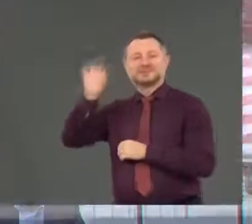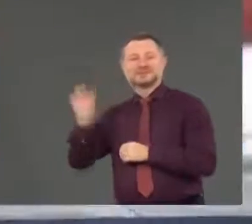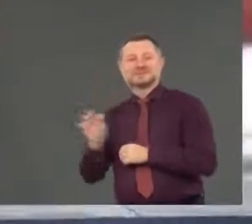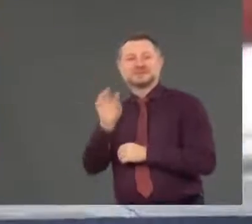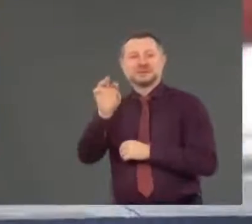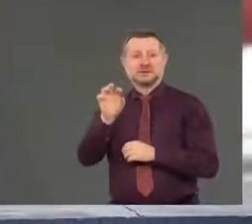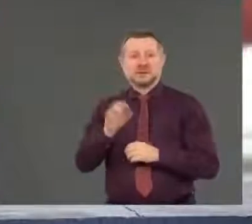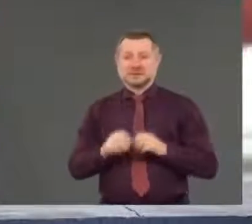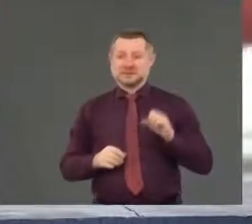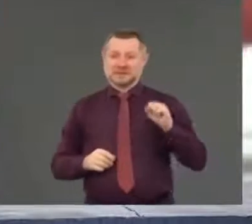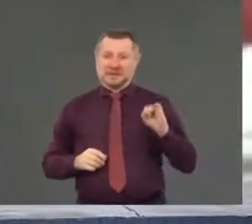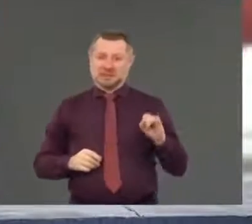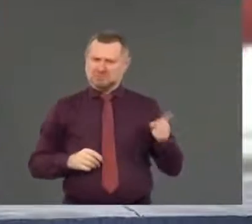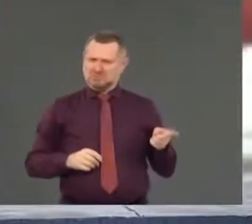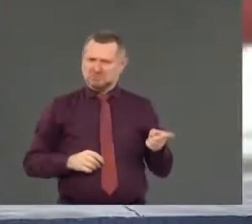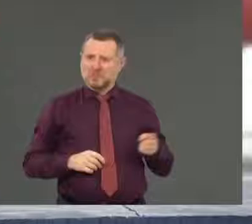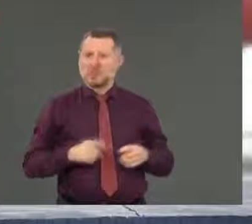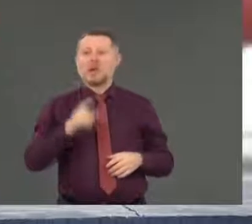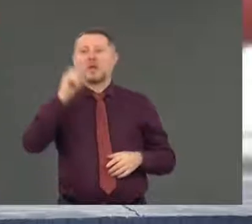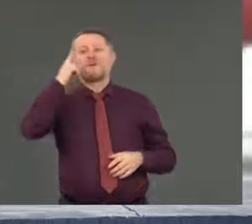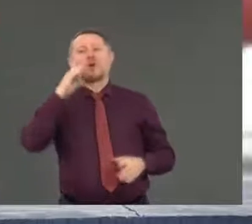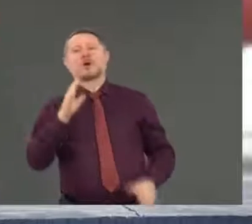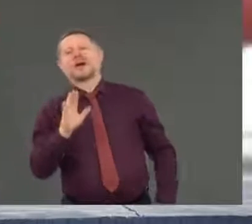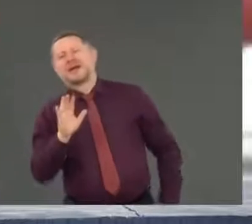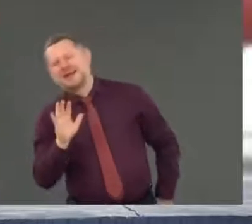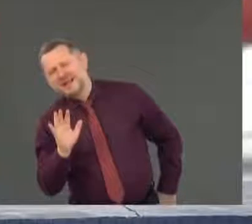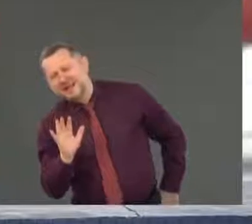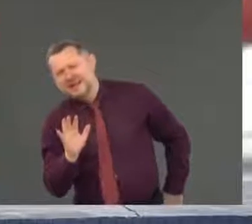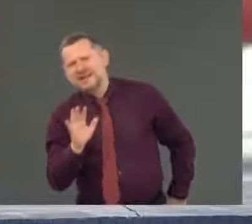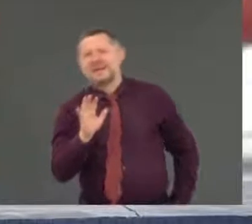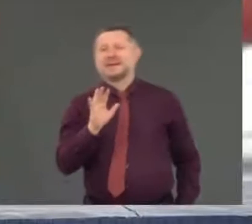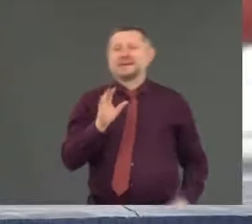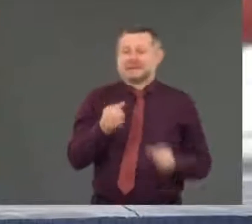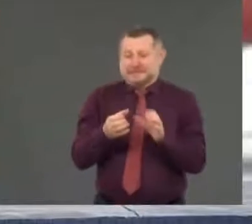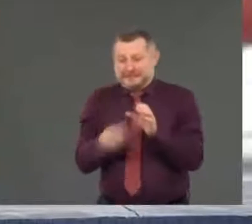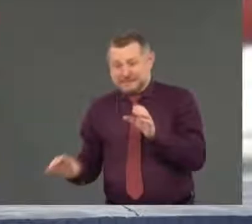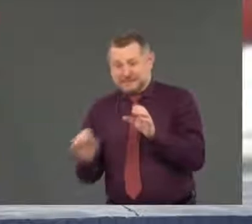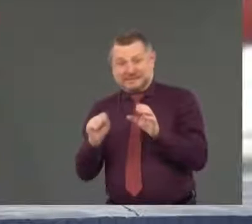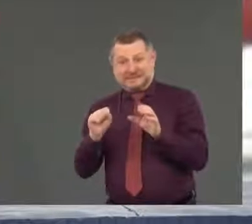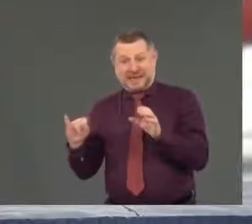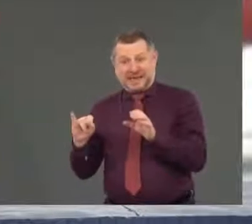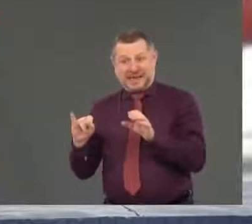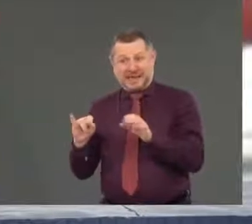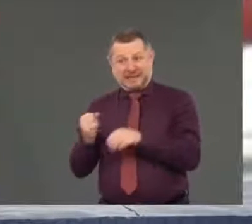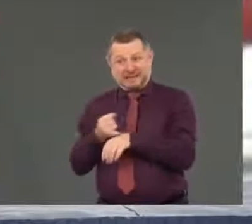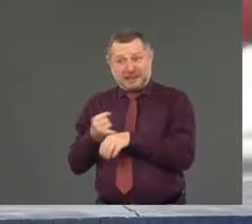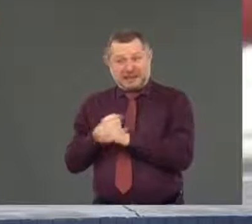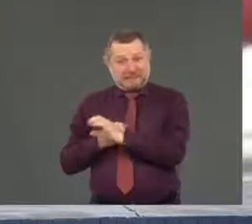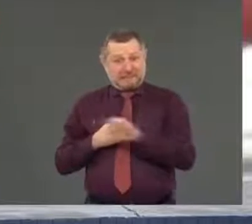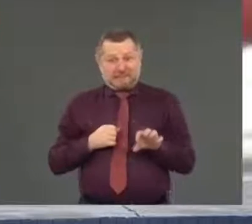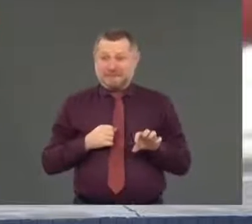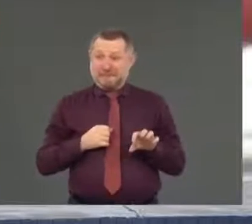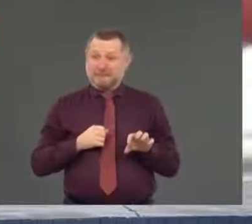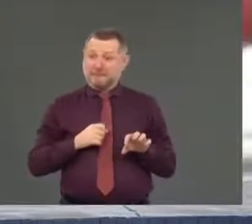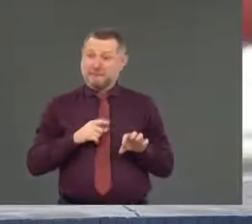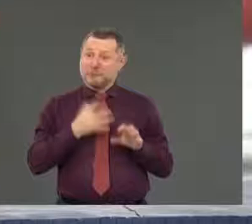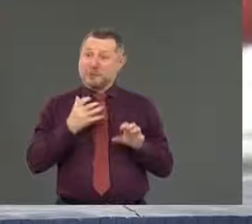then what you would have to say is Staten Island is a place unto itself,